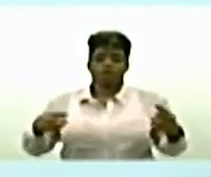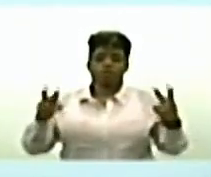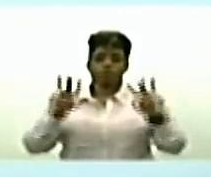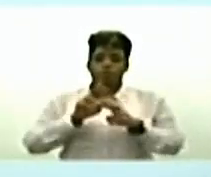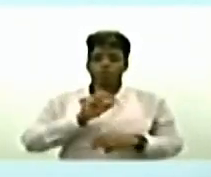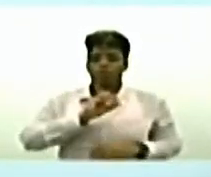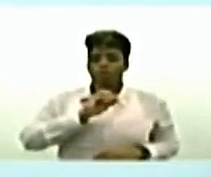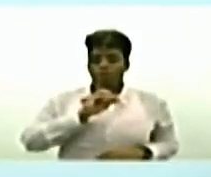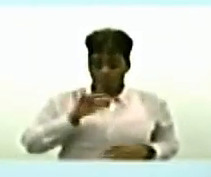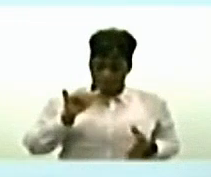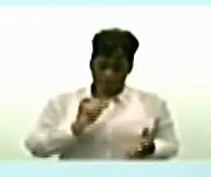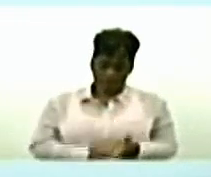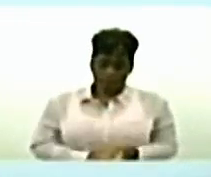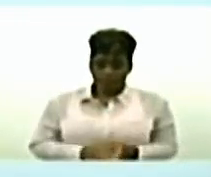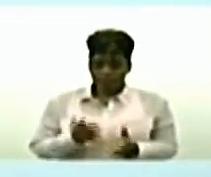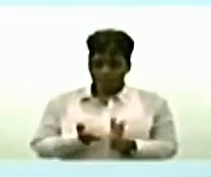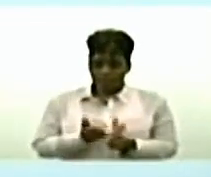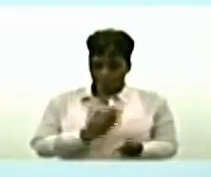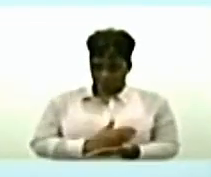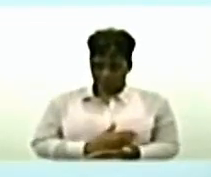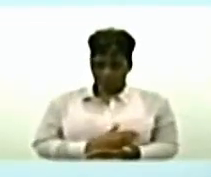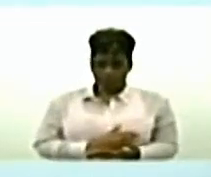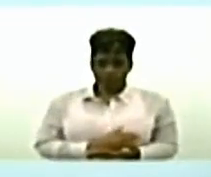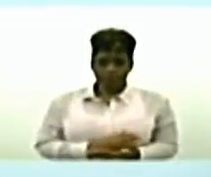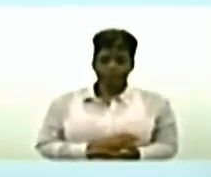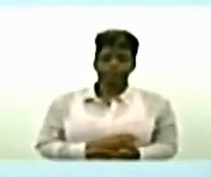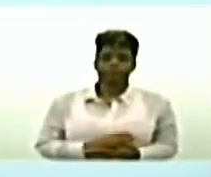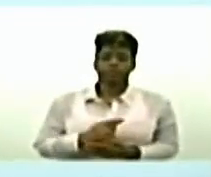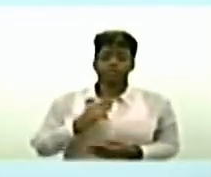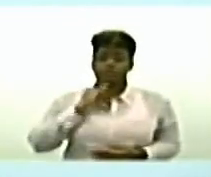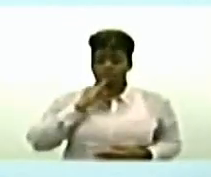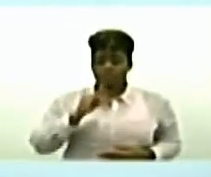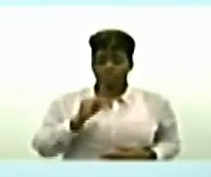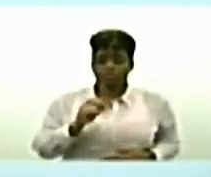of that budget, as outlined, is